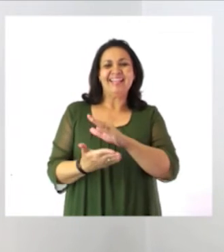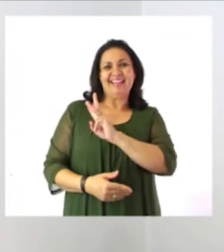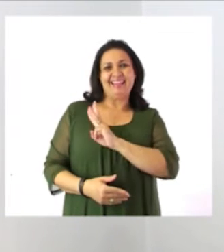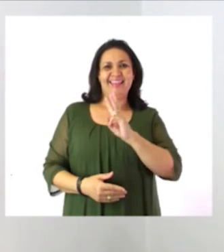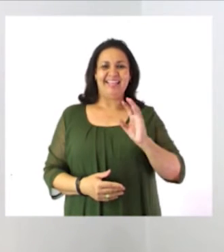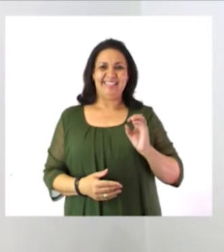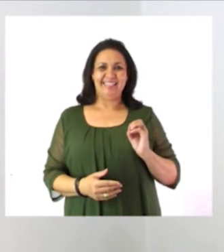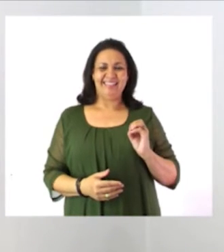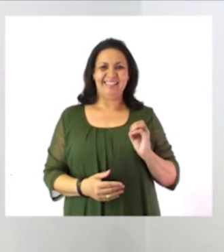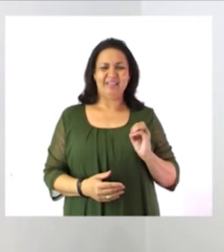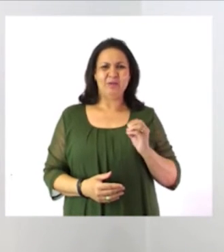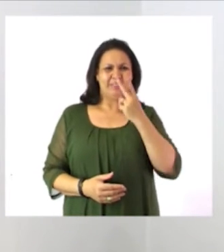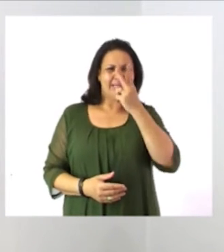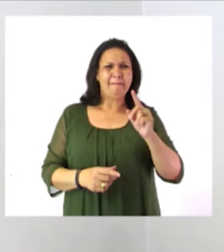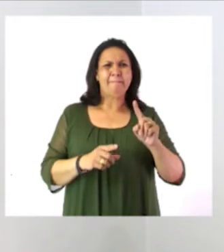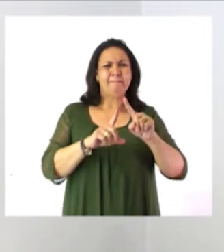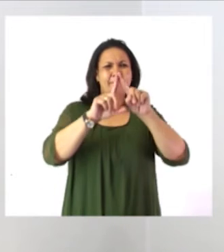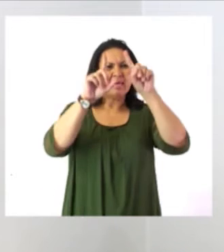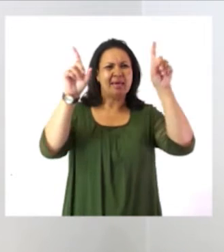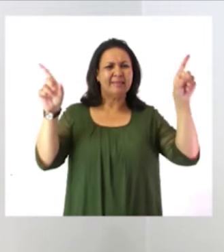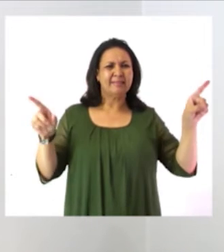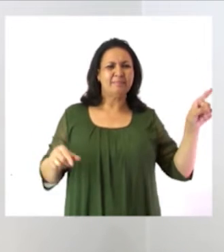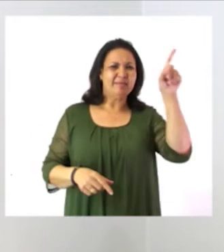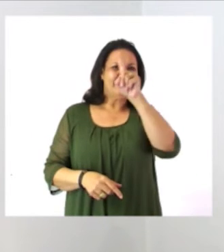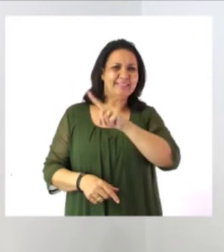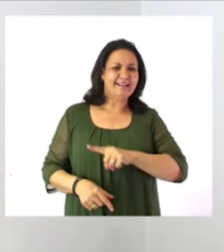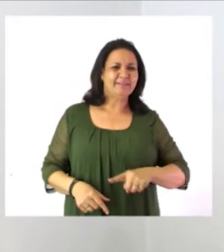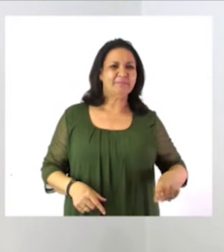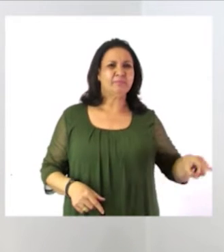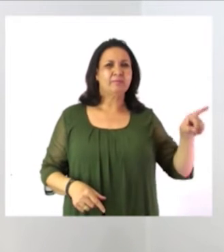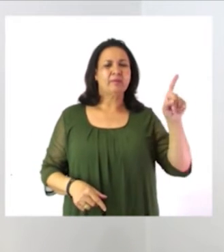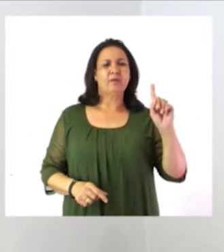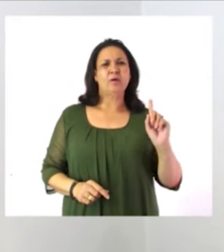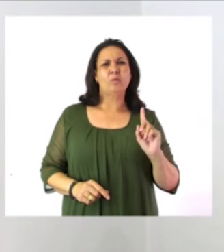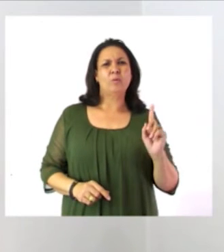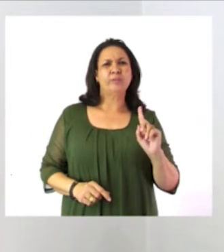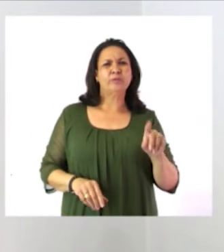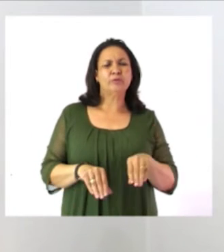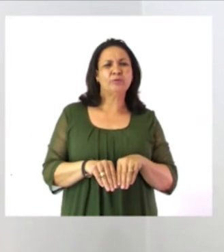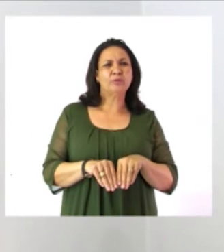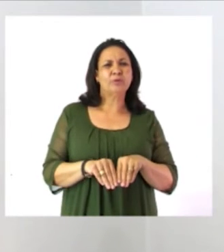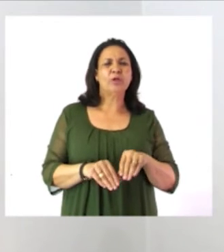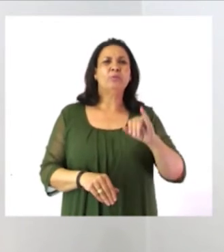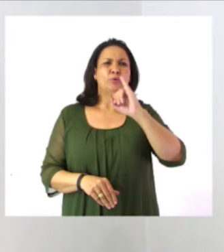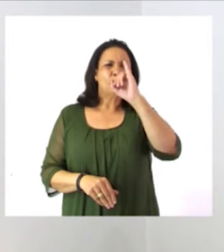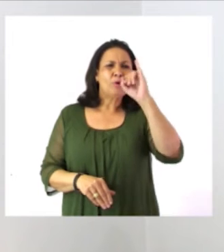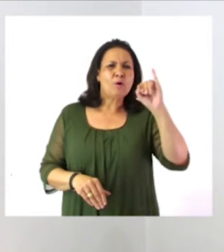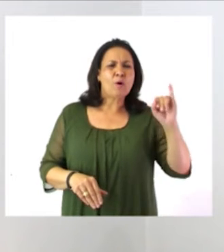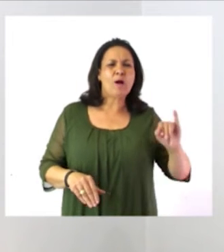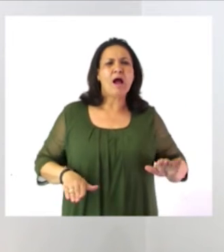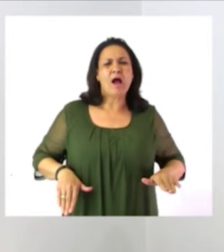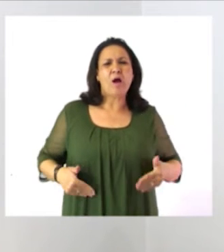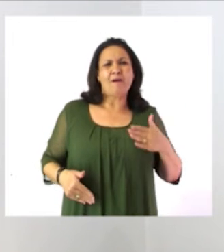see the big circle over there. Now what I want you to do is, I want you to draw how you felt throughout